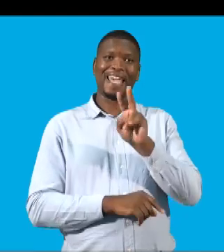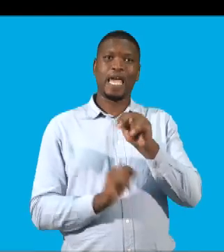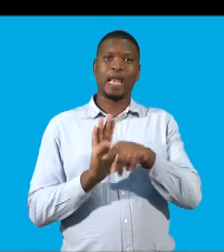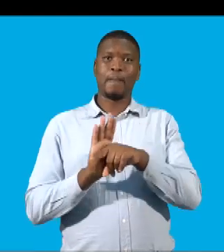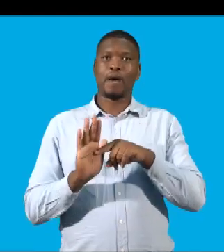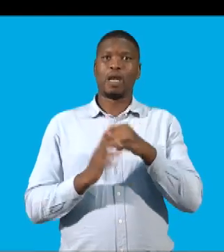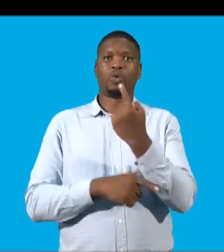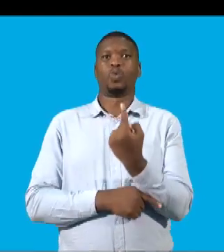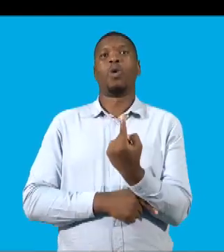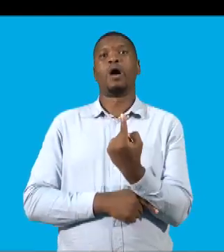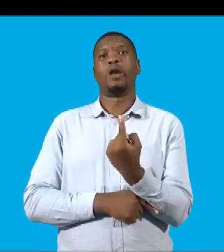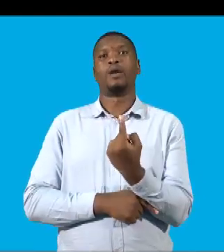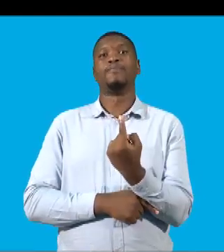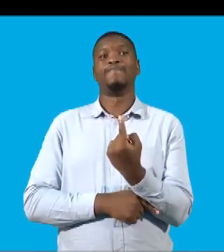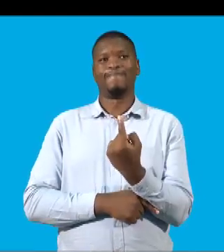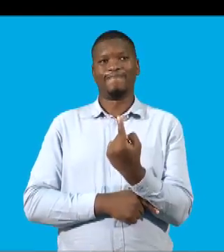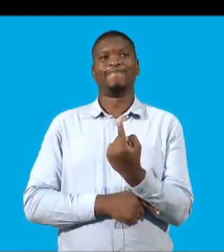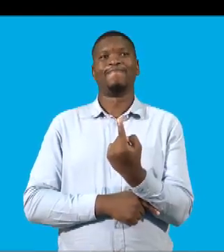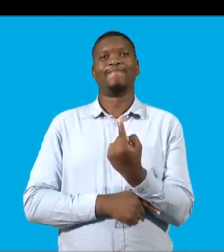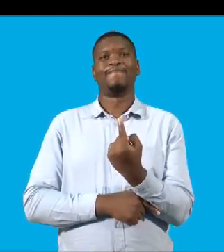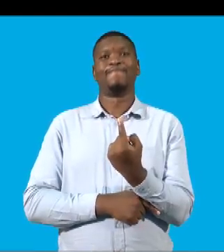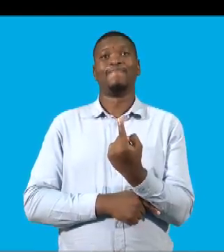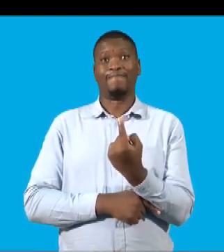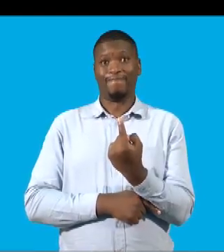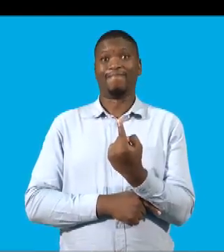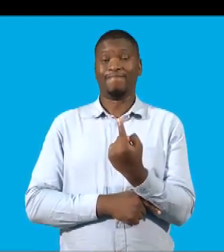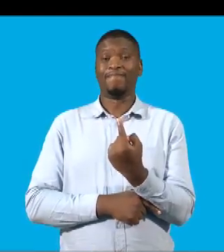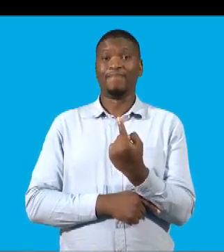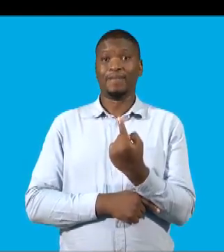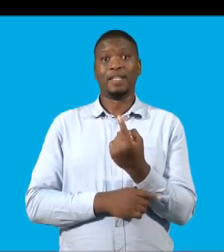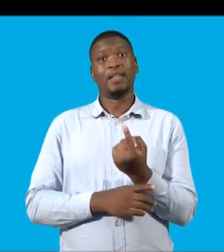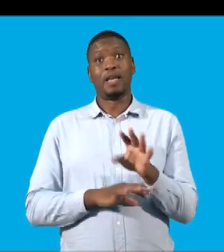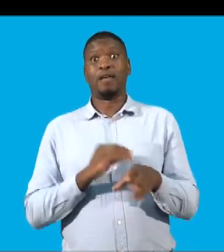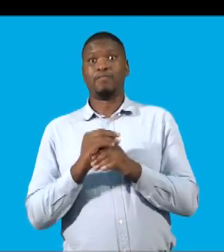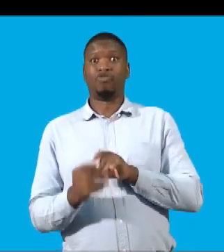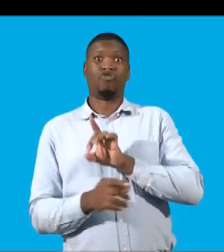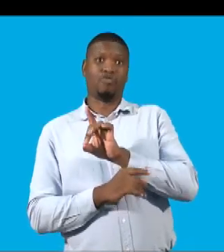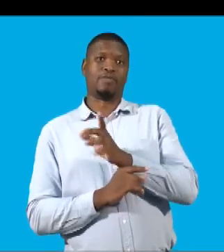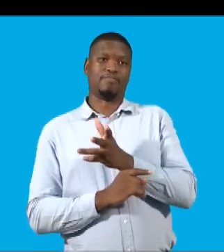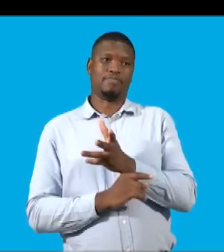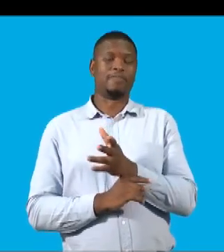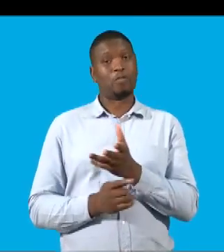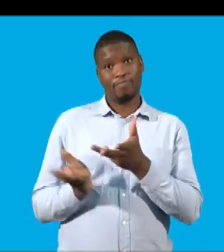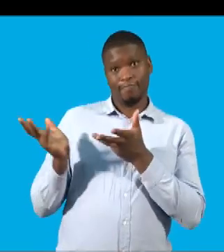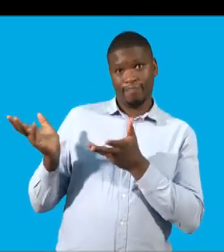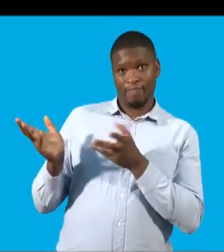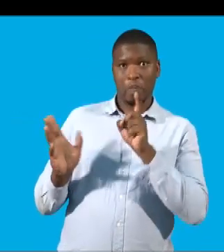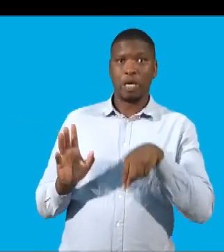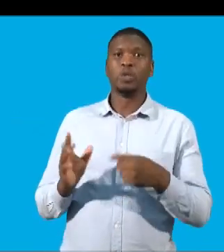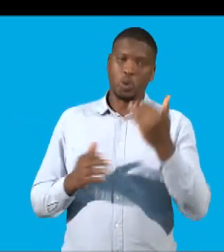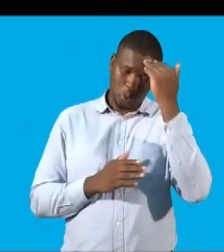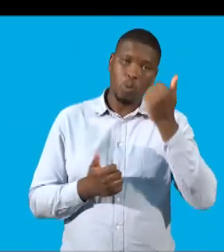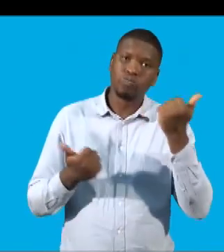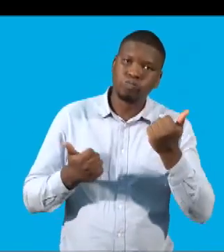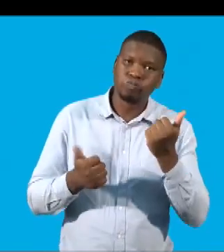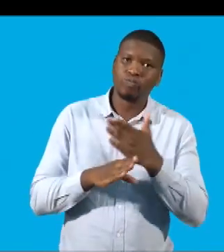plus, and in a bracket it will be n minus 1, and that is multiplied by our d. So that